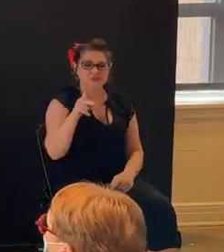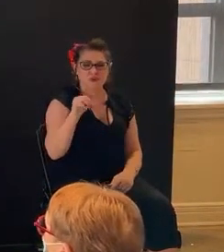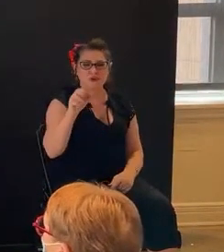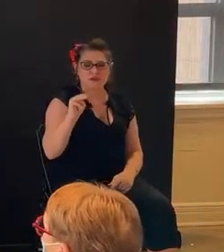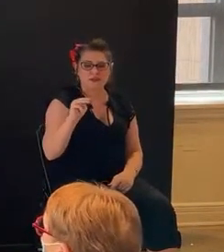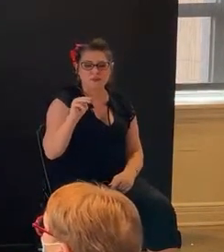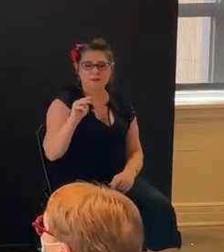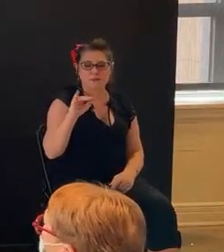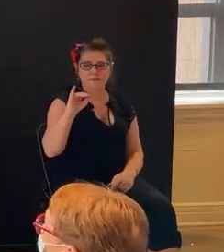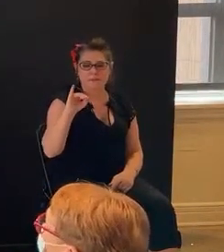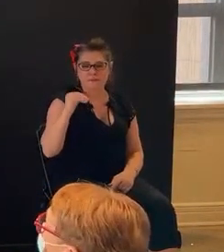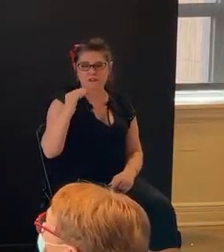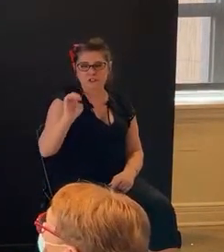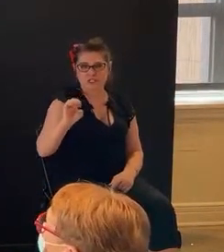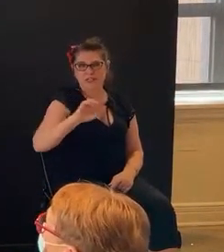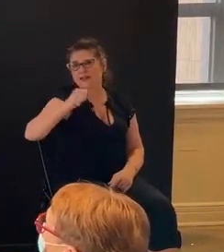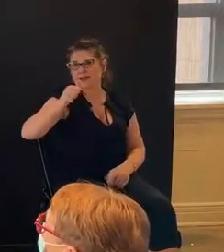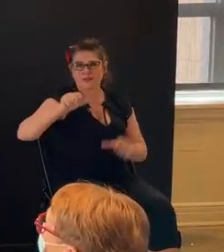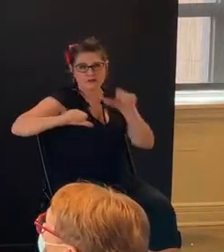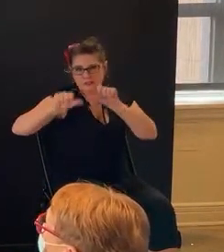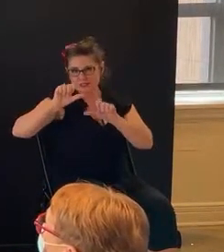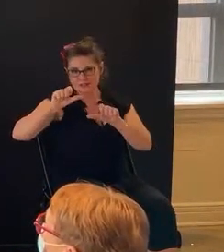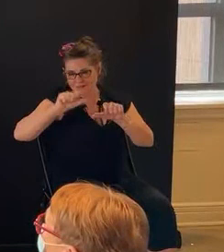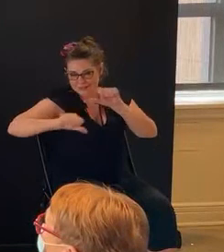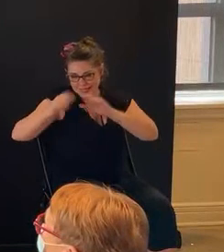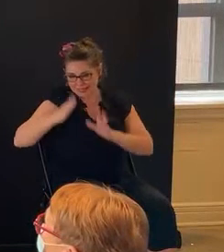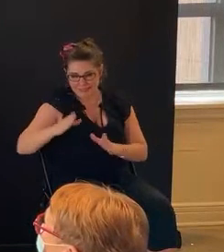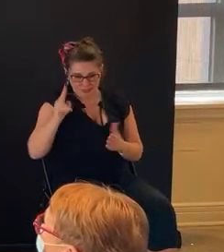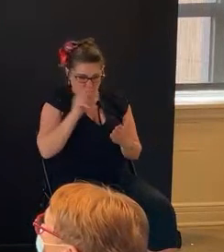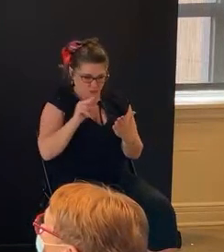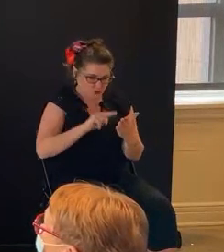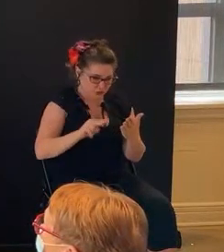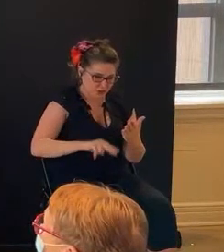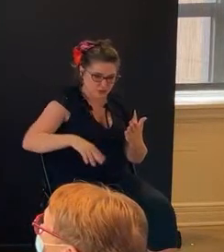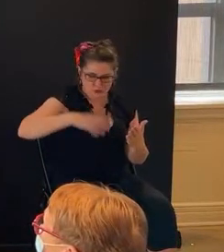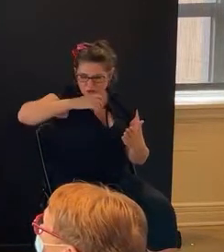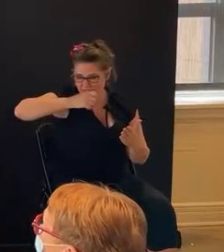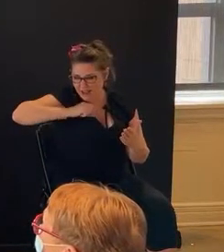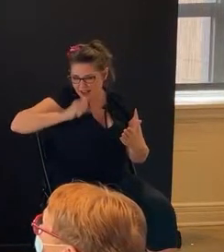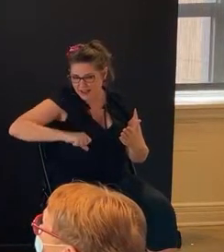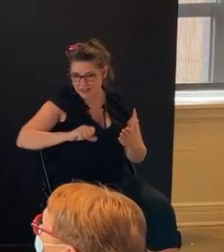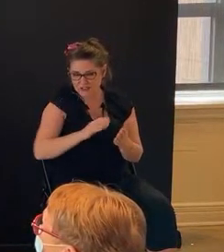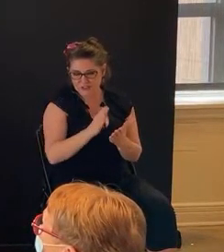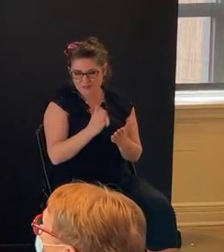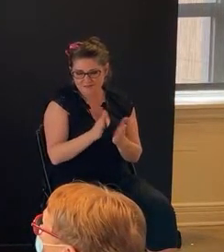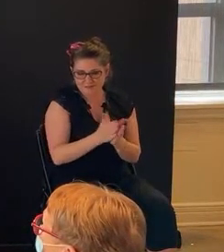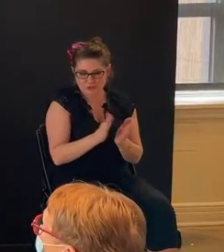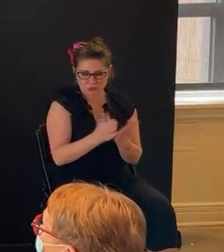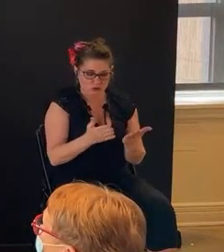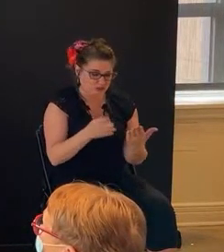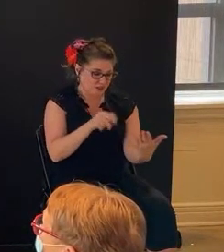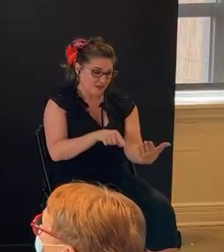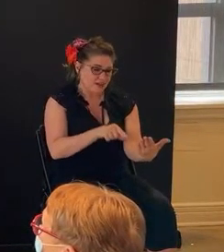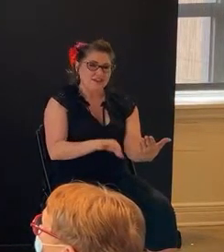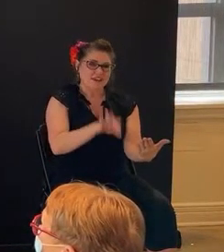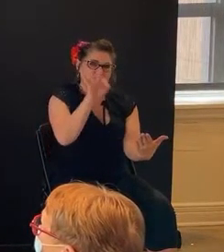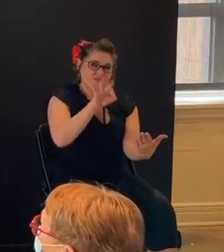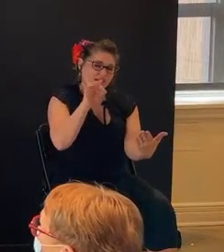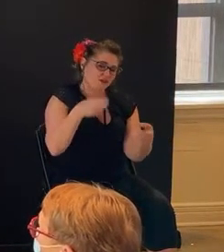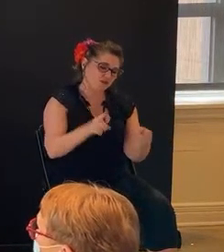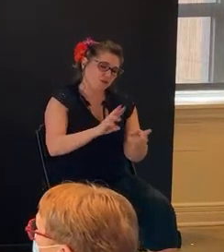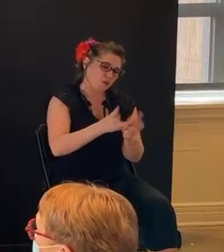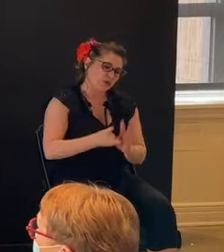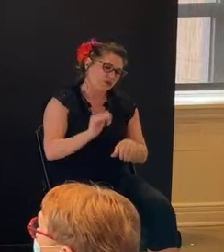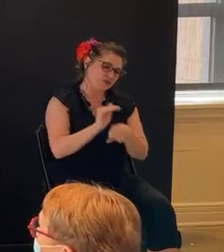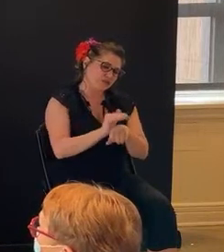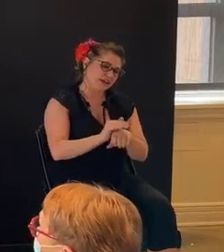scientists started looking through these ancient scrolls. And sure enough, they found several reports from a winter's night in the year